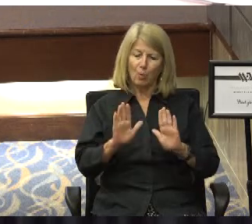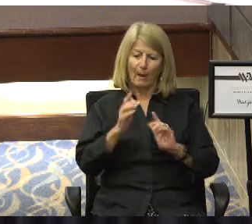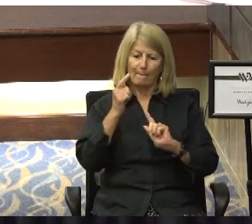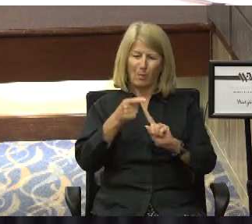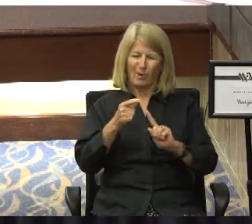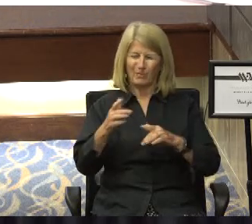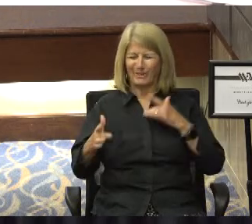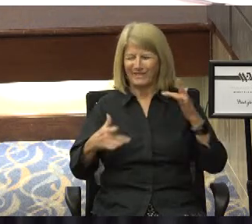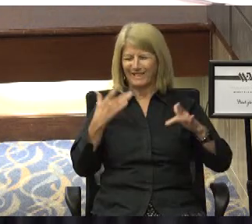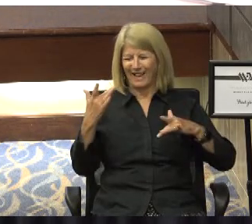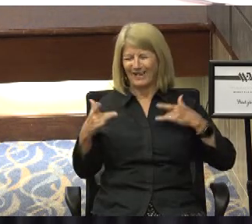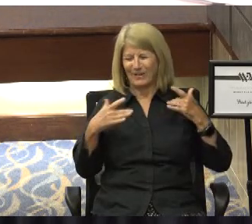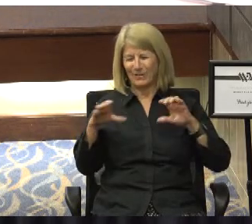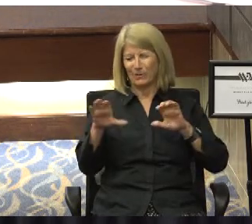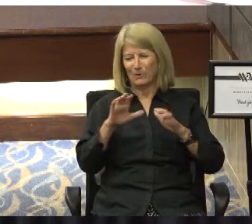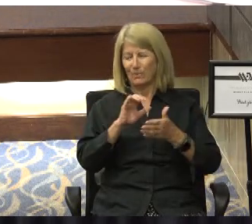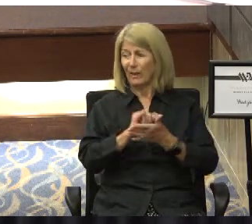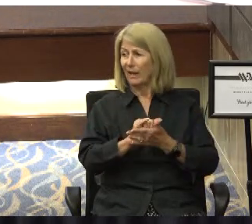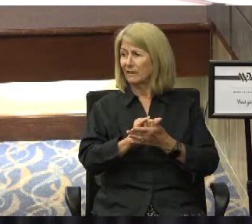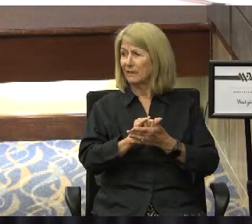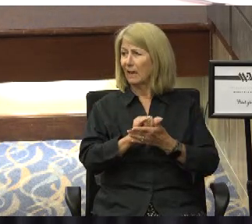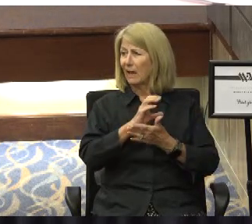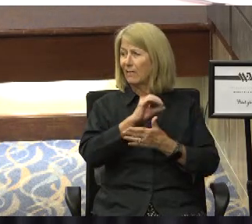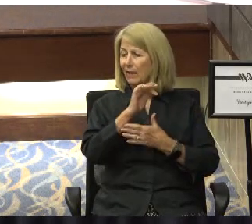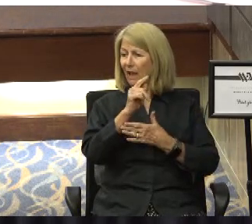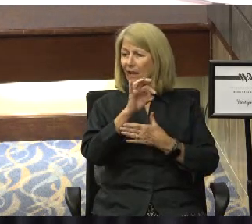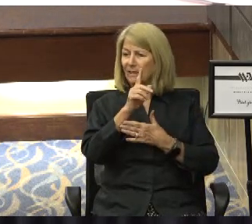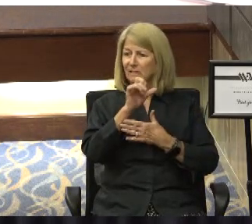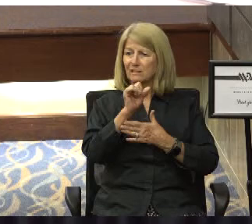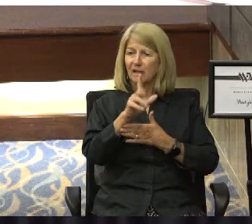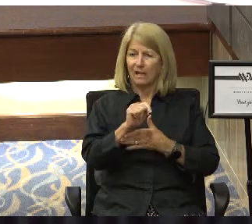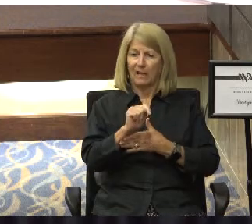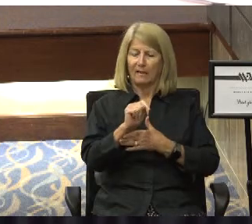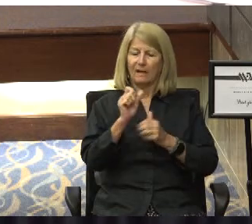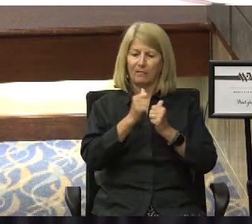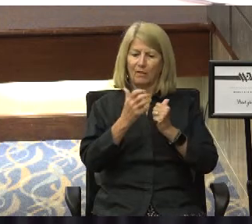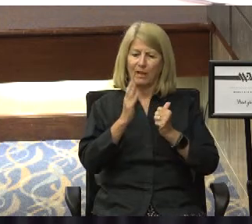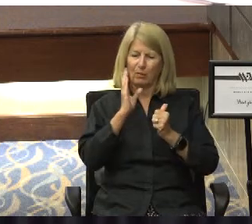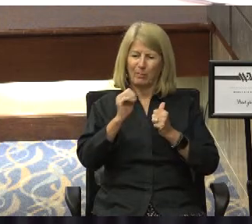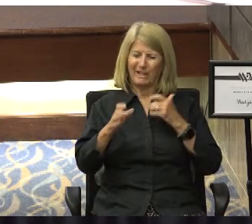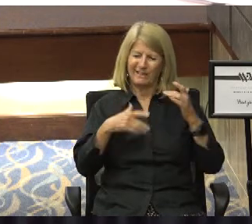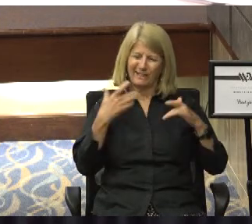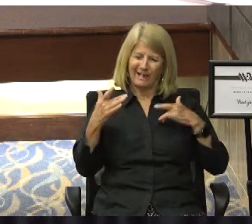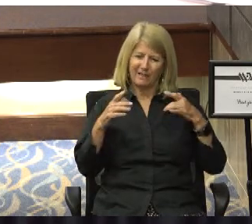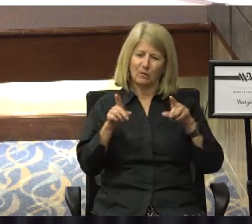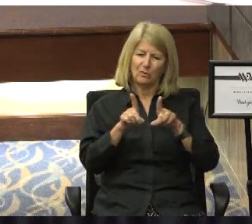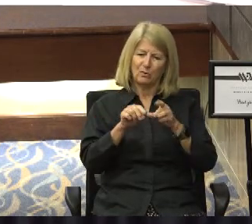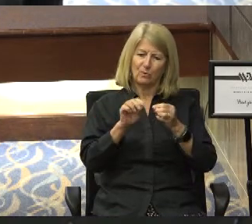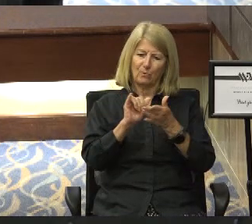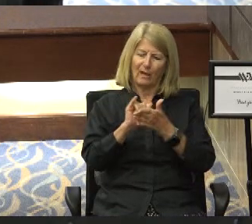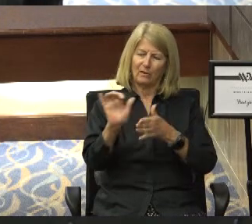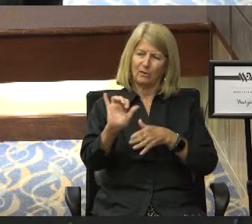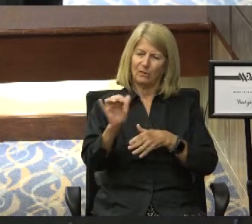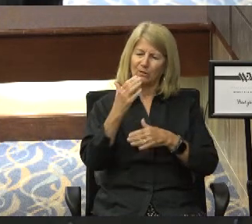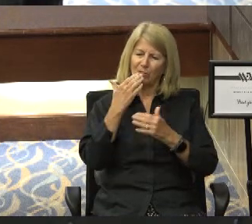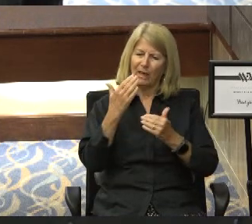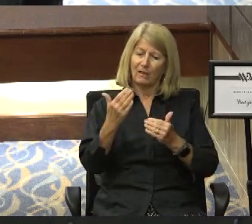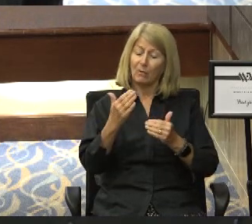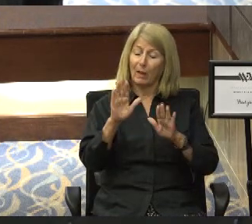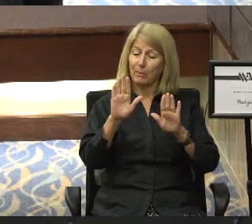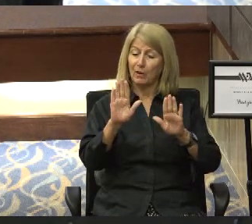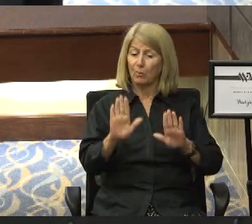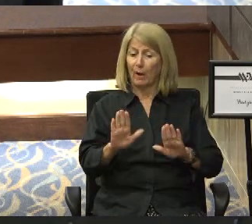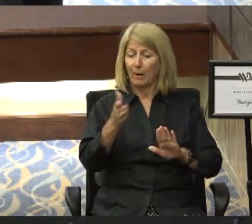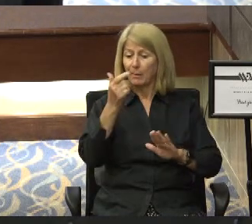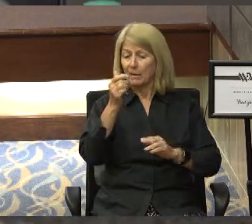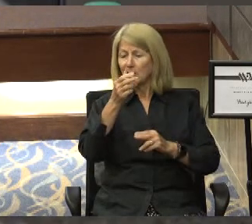excited to do that. And I know that the Catalyst and their team will be excited too as well. So thank you for that. Well, that would be great, because a lot of our